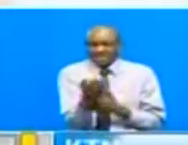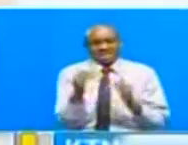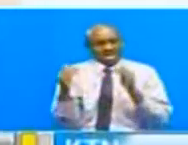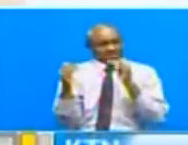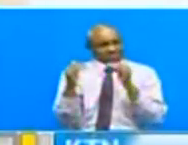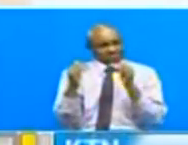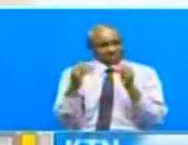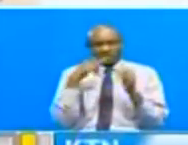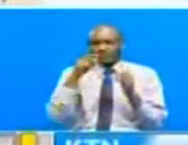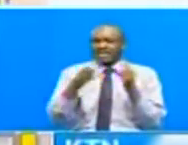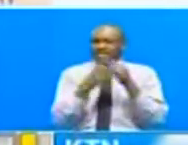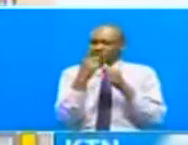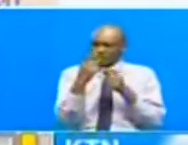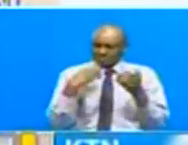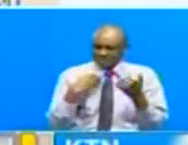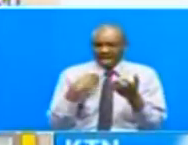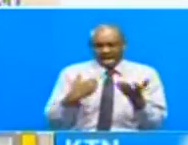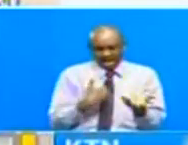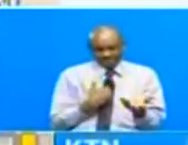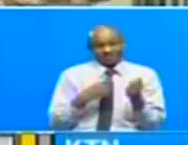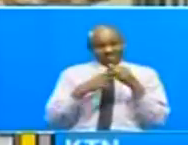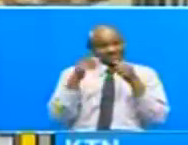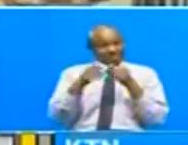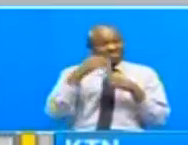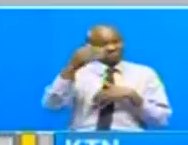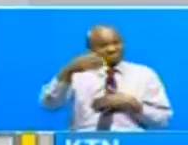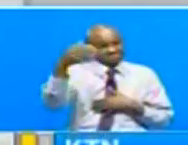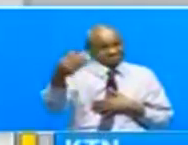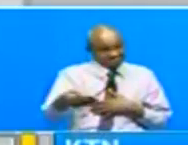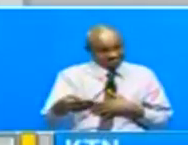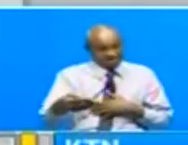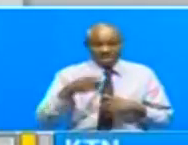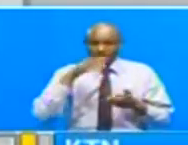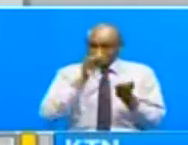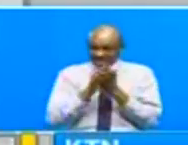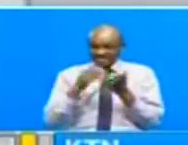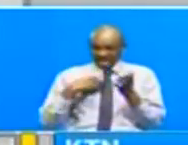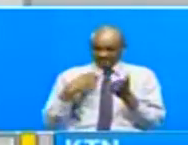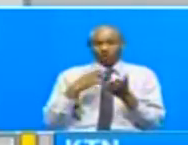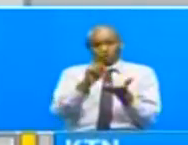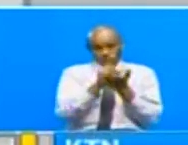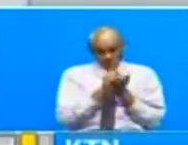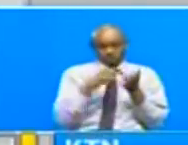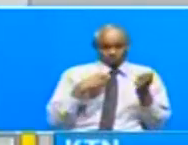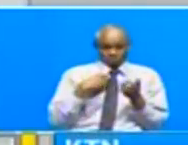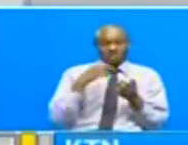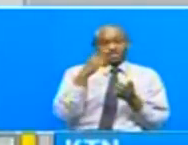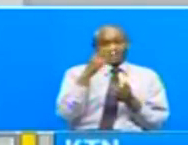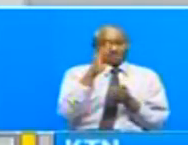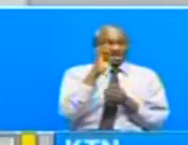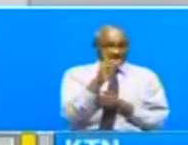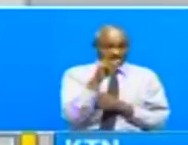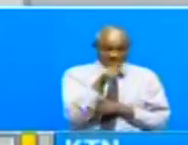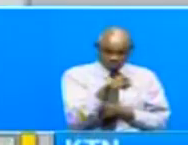CBR rate and the 91-day T-bill yield over a six-month period. Banks are required to price all loans using KBRR as their base